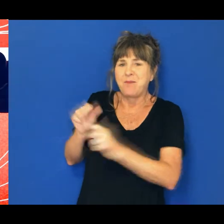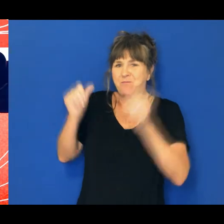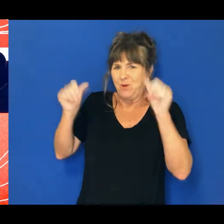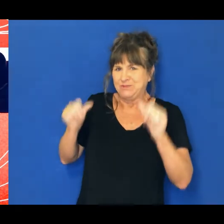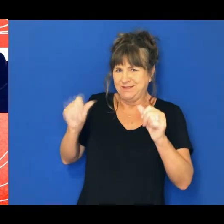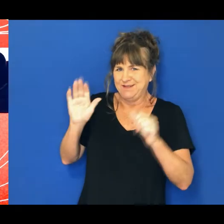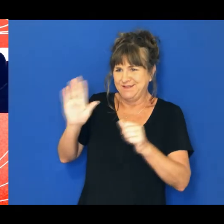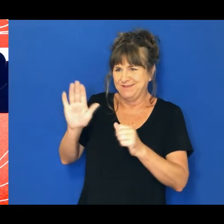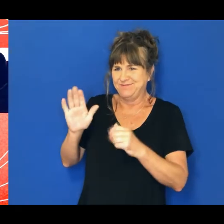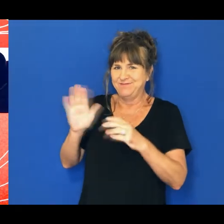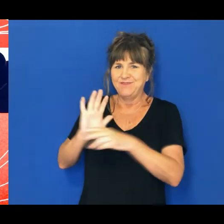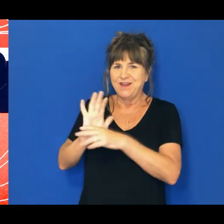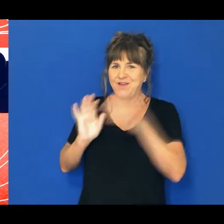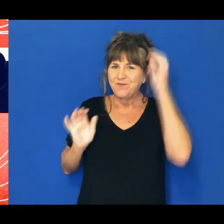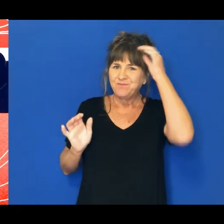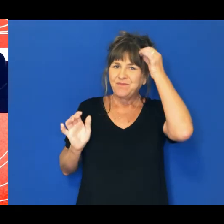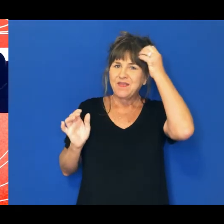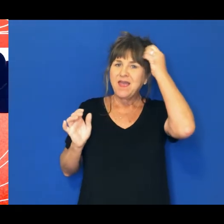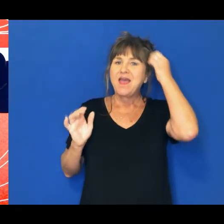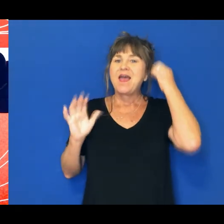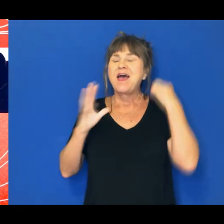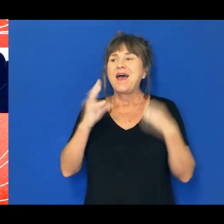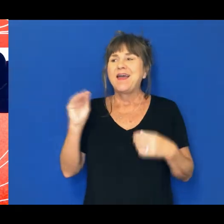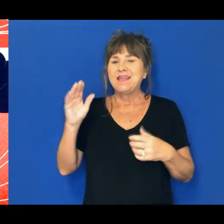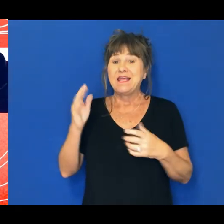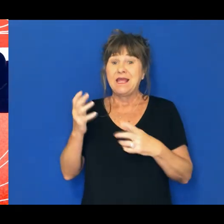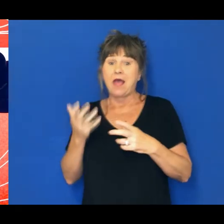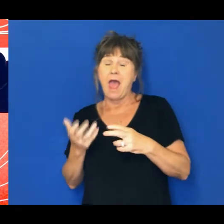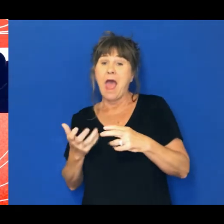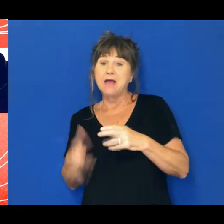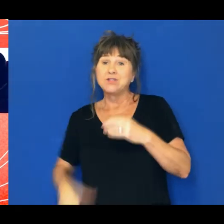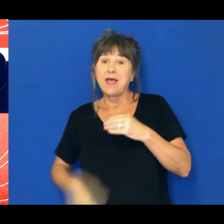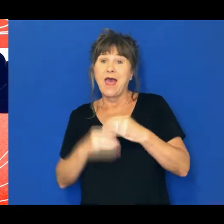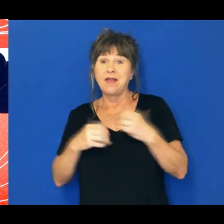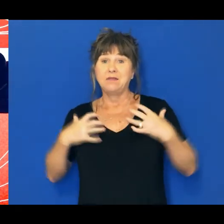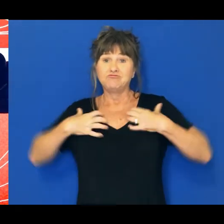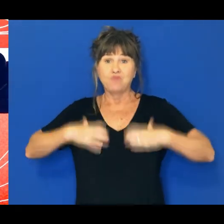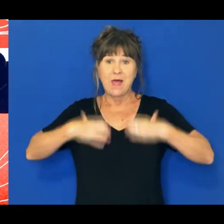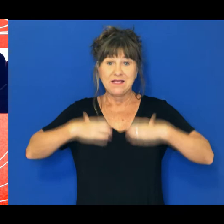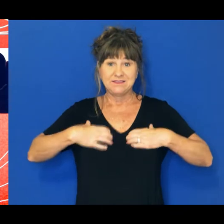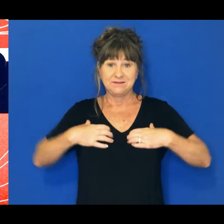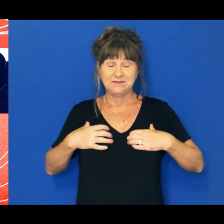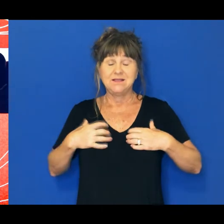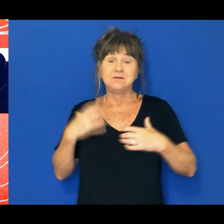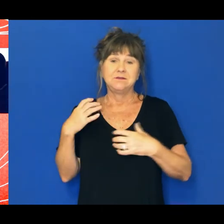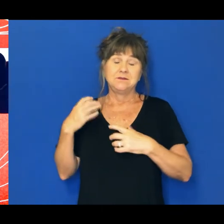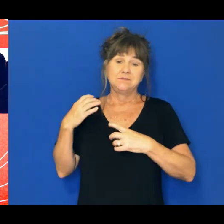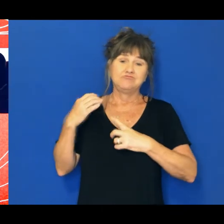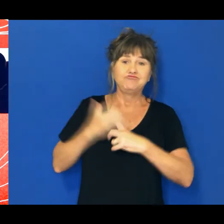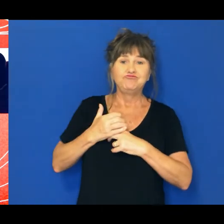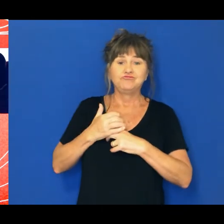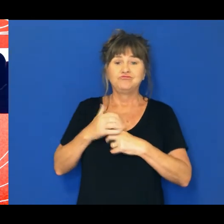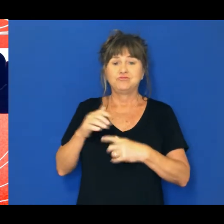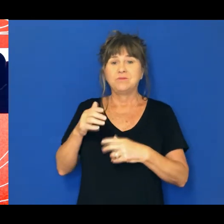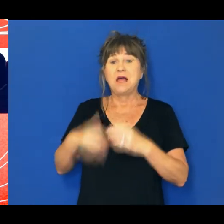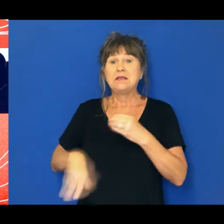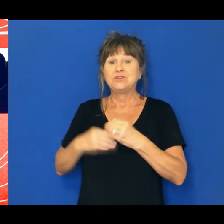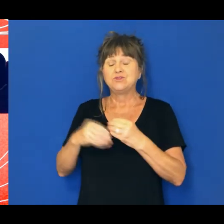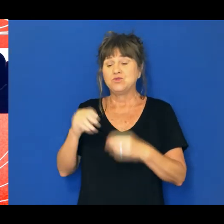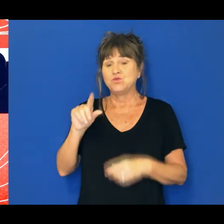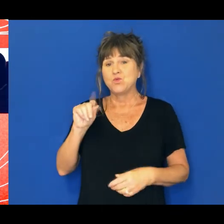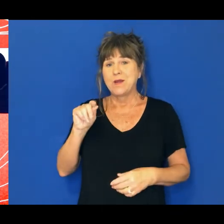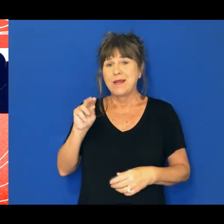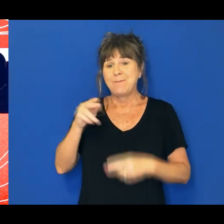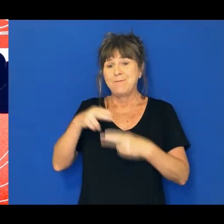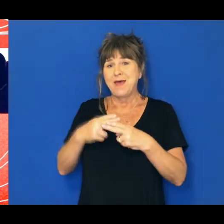brother, I already knew you were fit. Like, you don't got to rub it in. But the Murph is basically you run a mile, then you do about 100